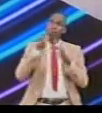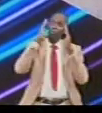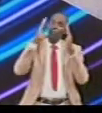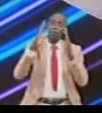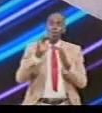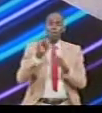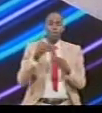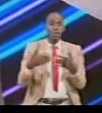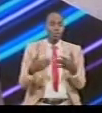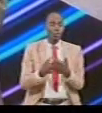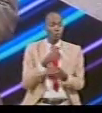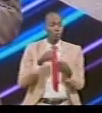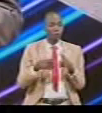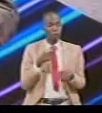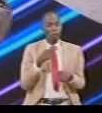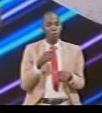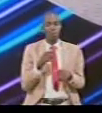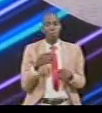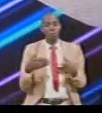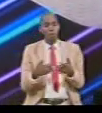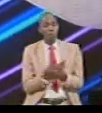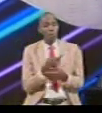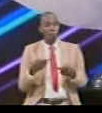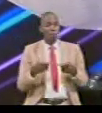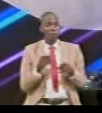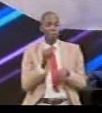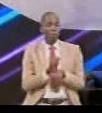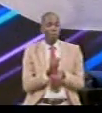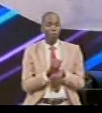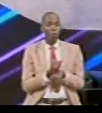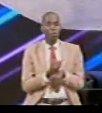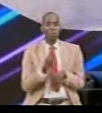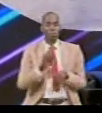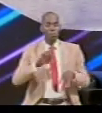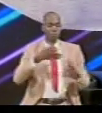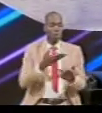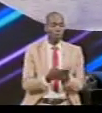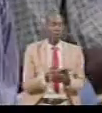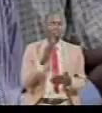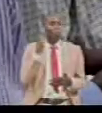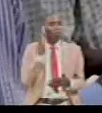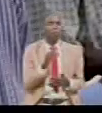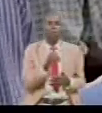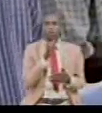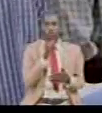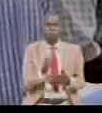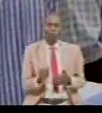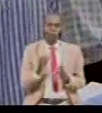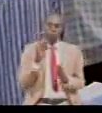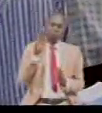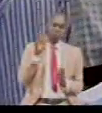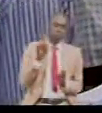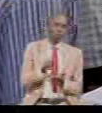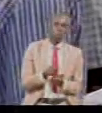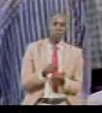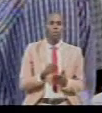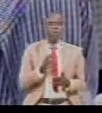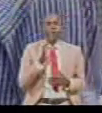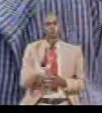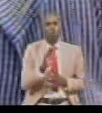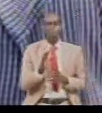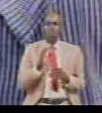just got to will not diminish, will not dilute your conviction if you